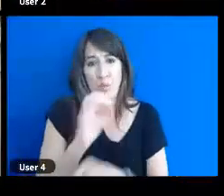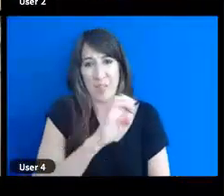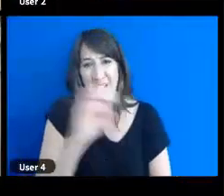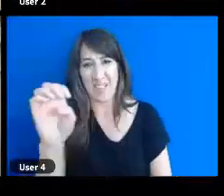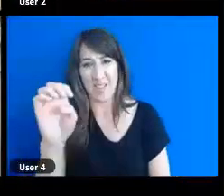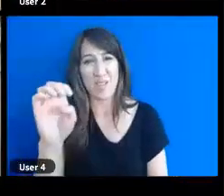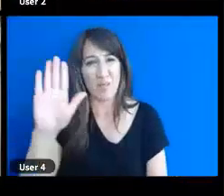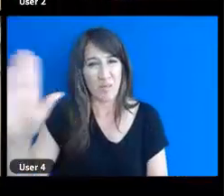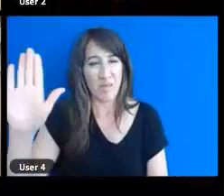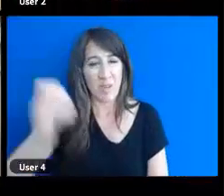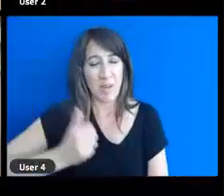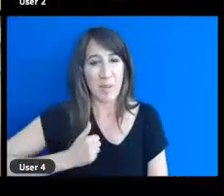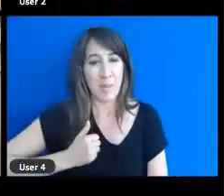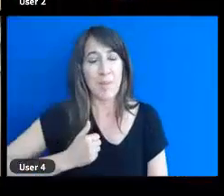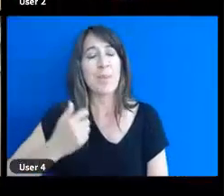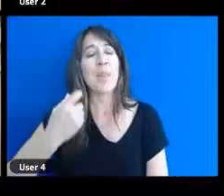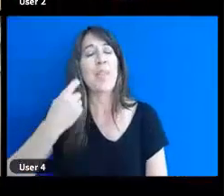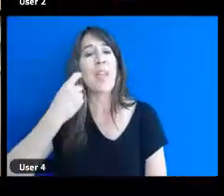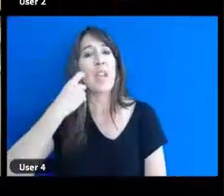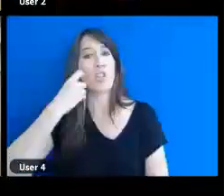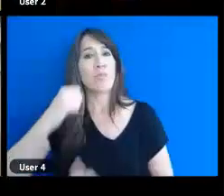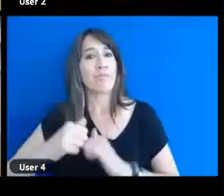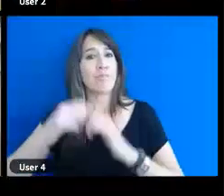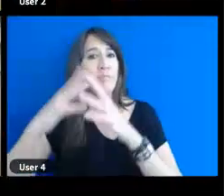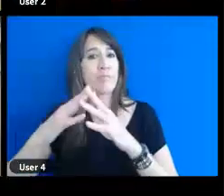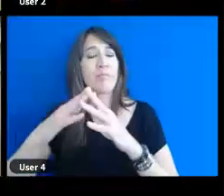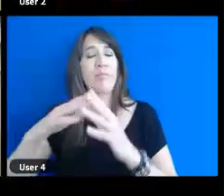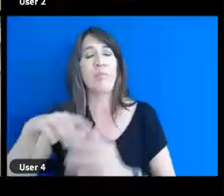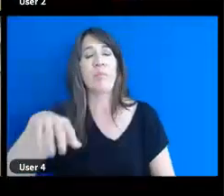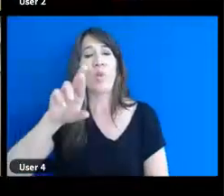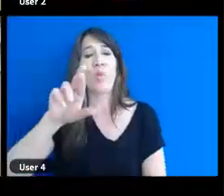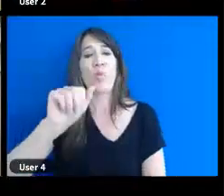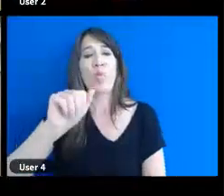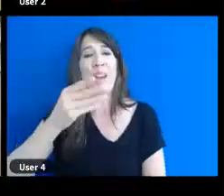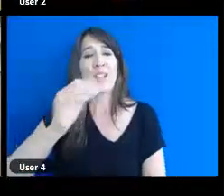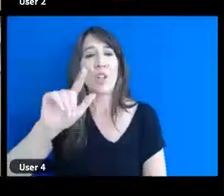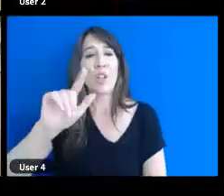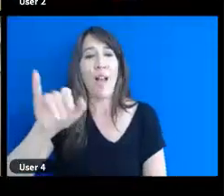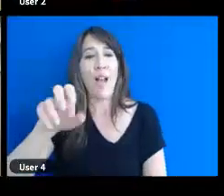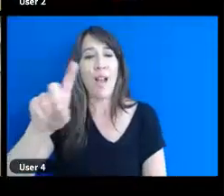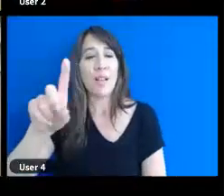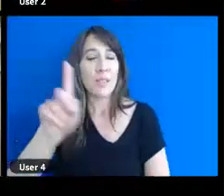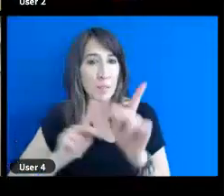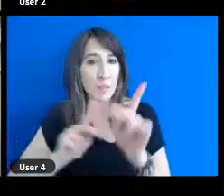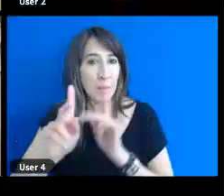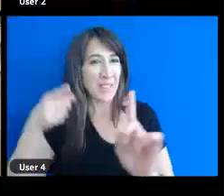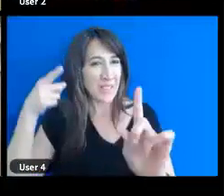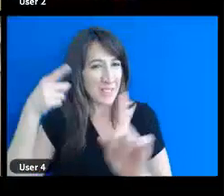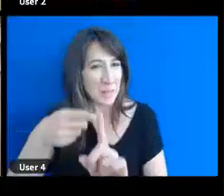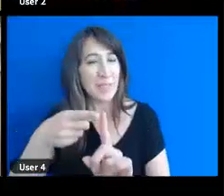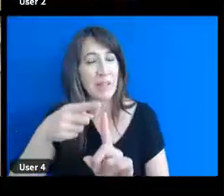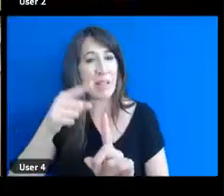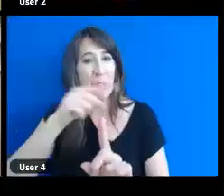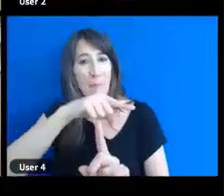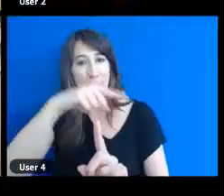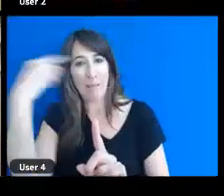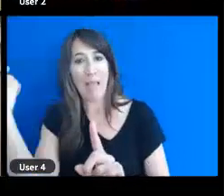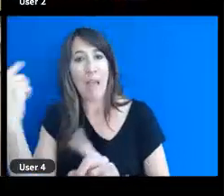east. And they were saying that they just created opportunities for their employees, their